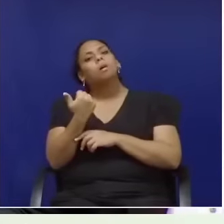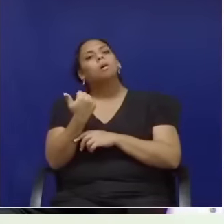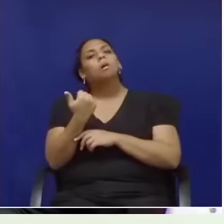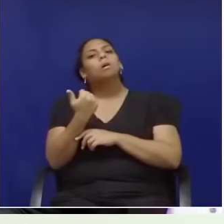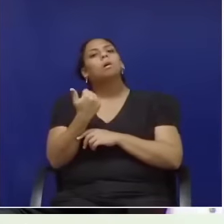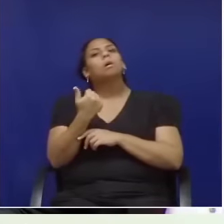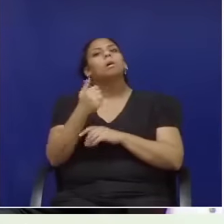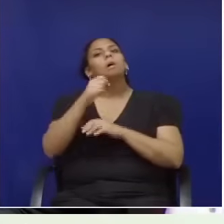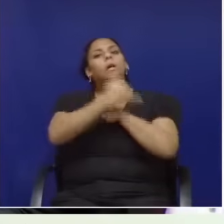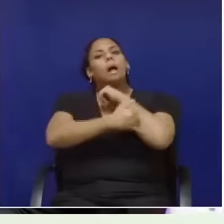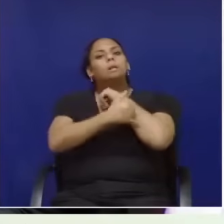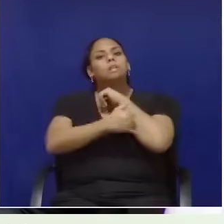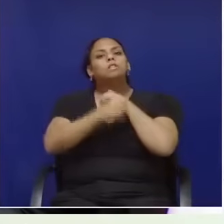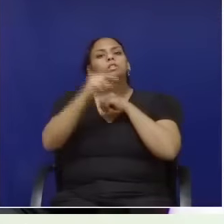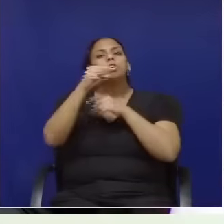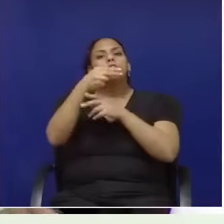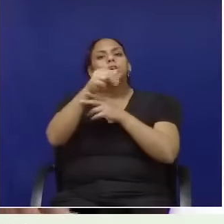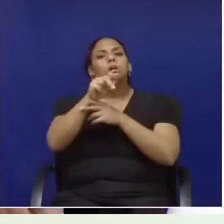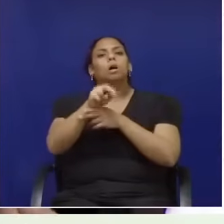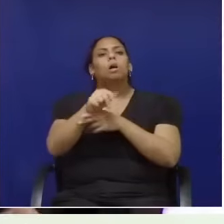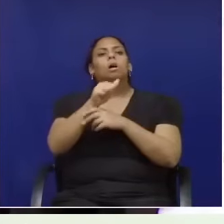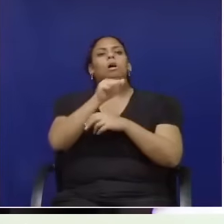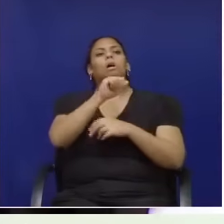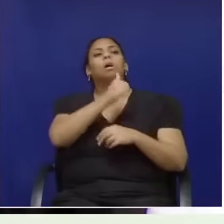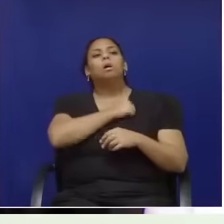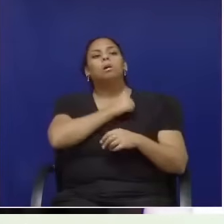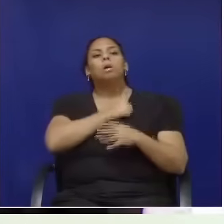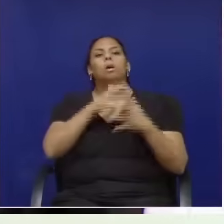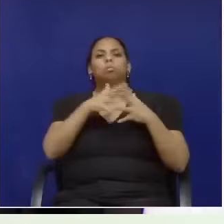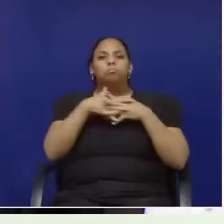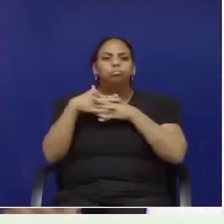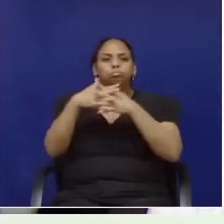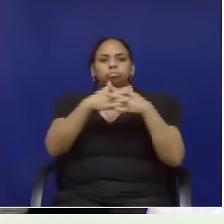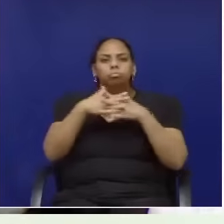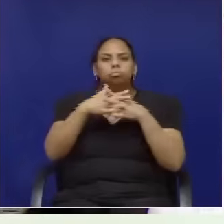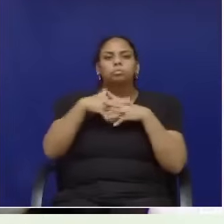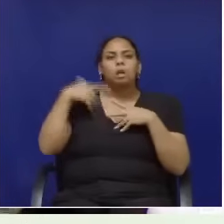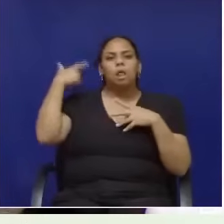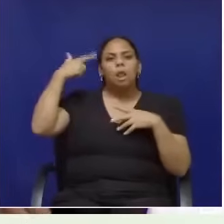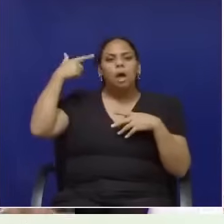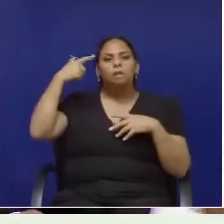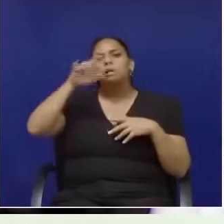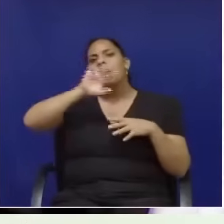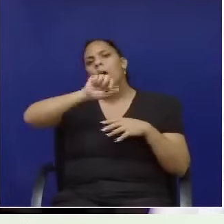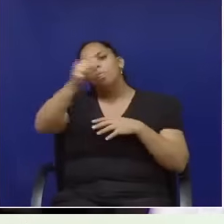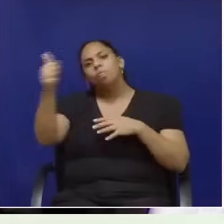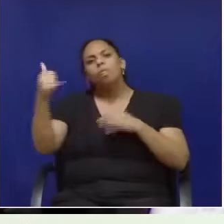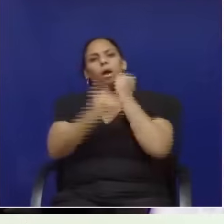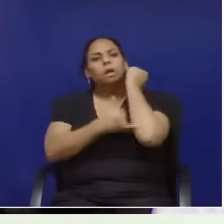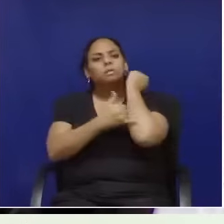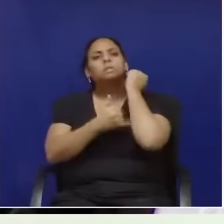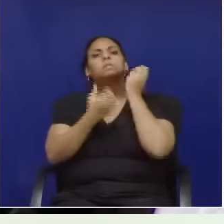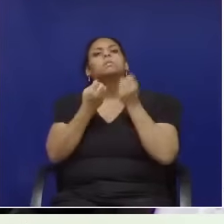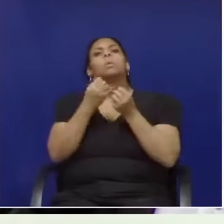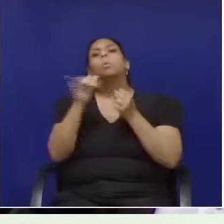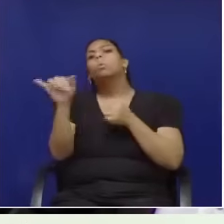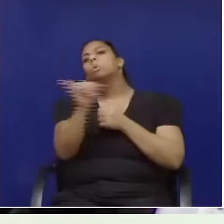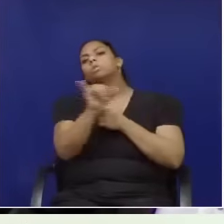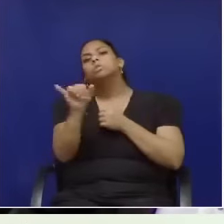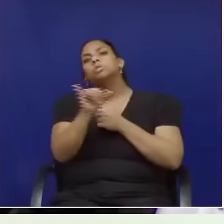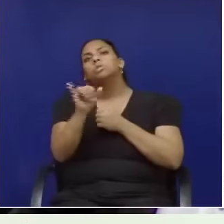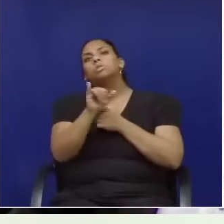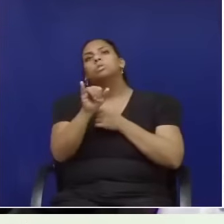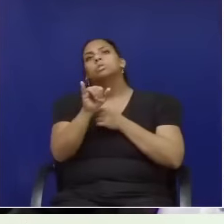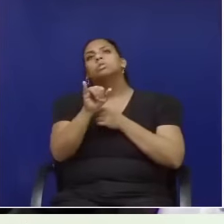other countries like Canada, USA, London, and other countries? In which other Western